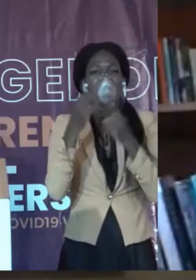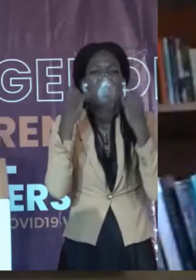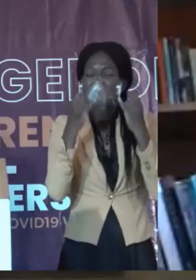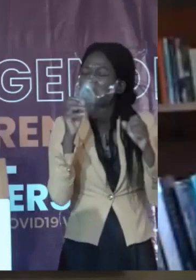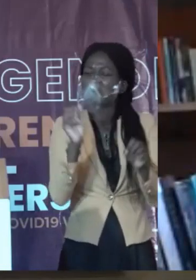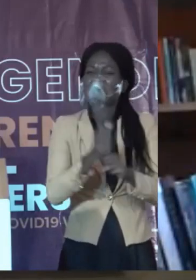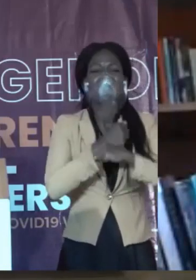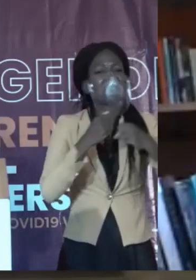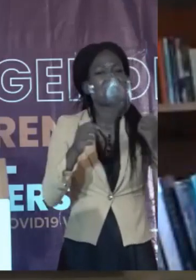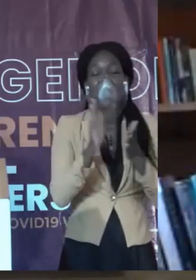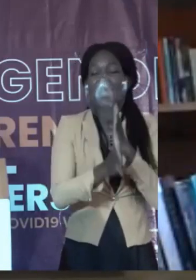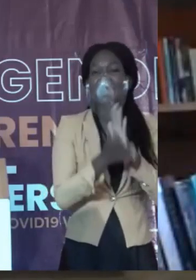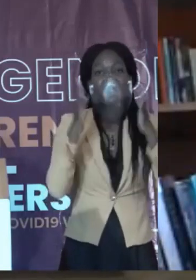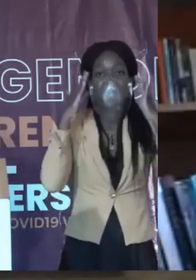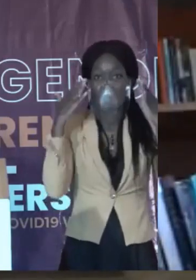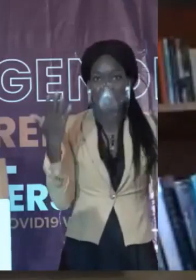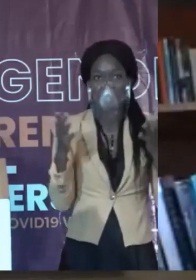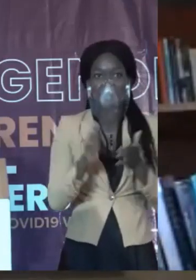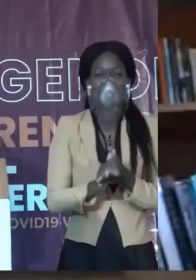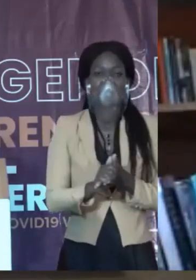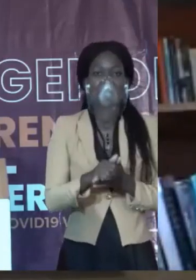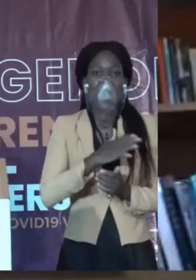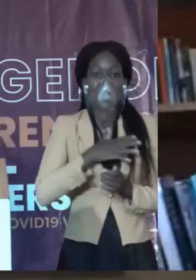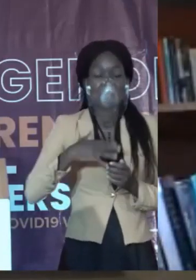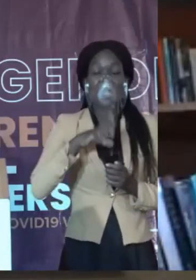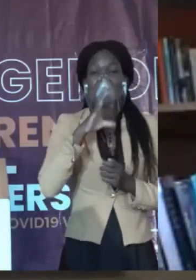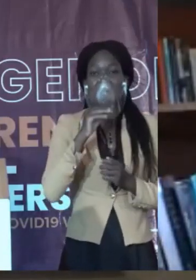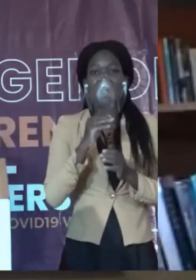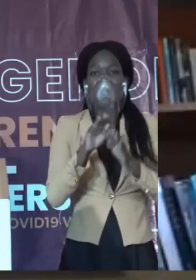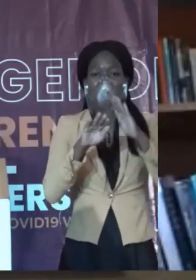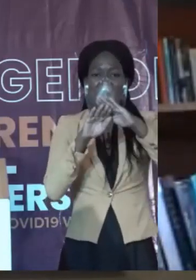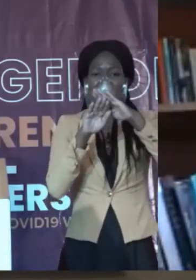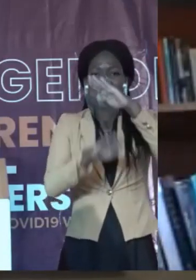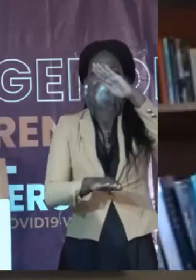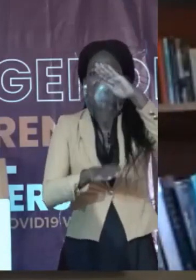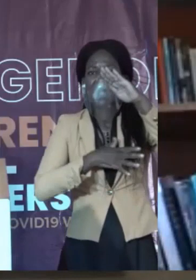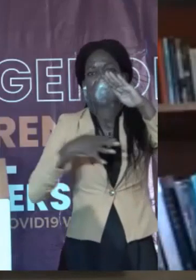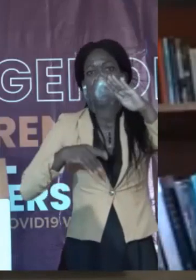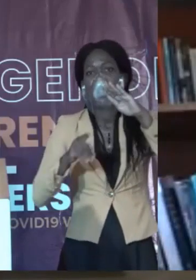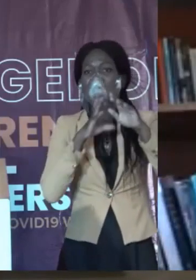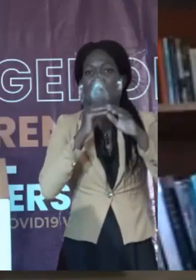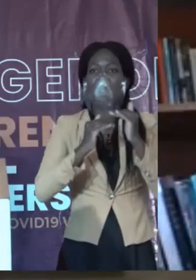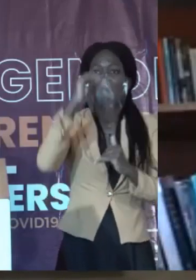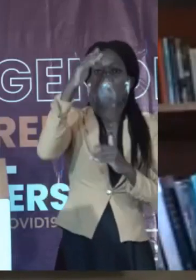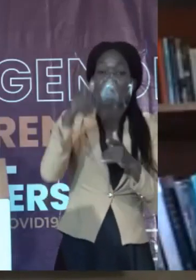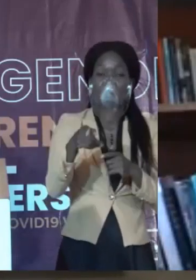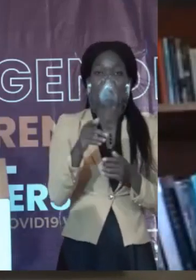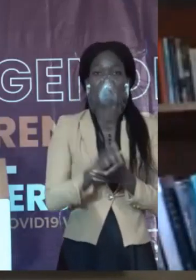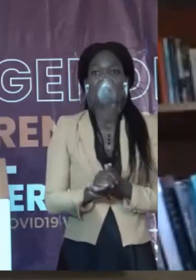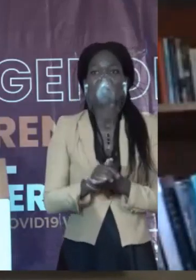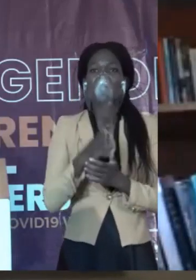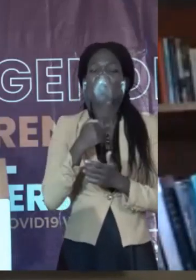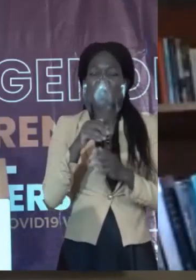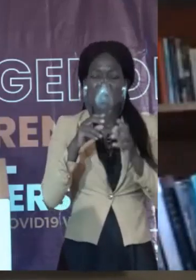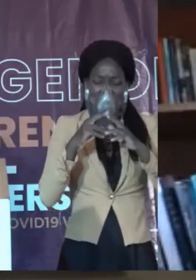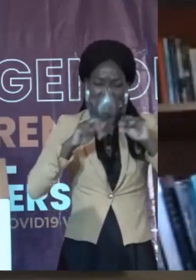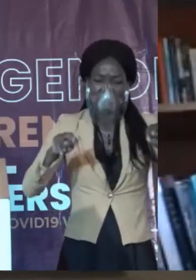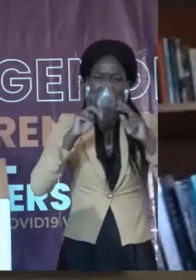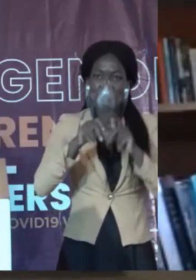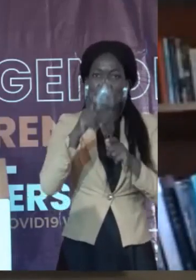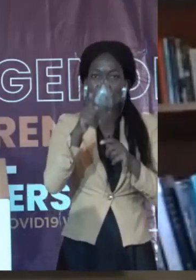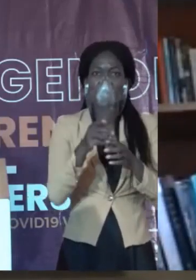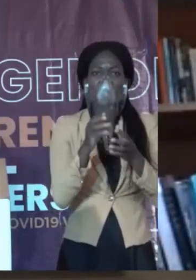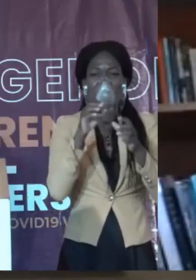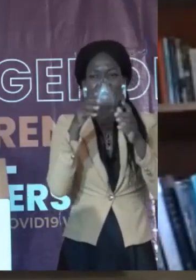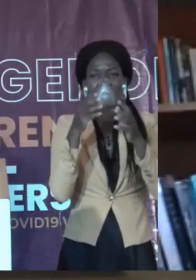between women and men do mean that the inequality that they experience in any environment is exacerbated in a context of